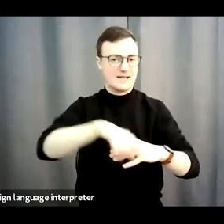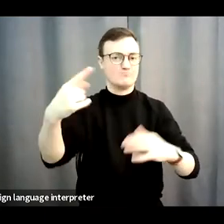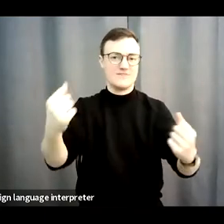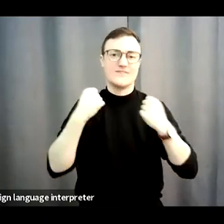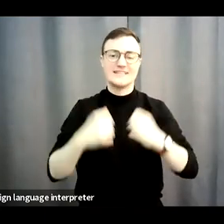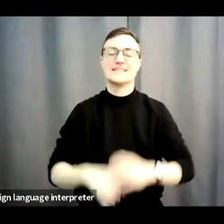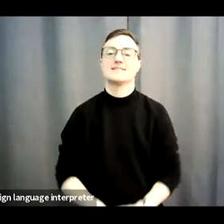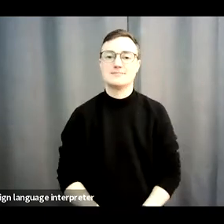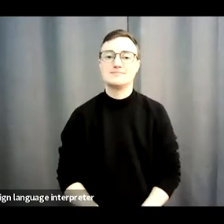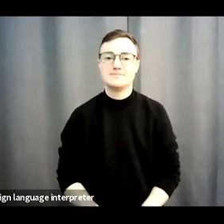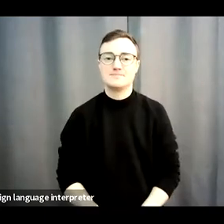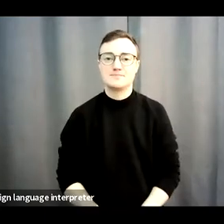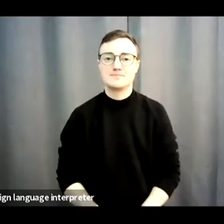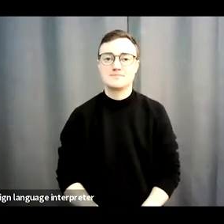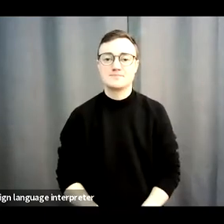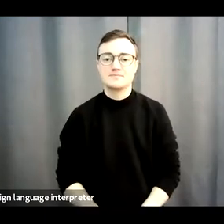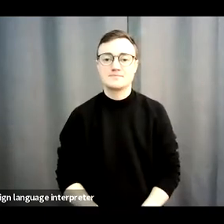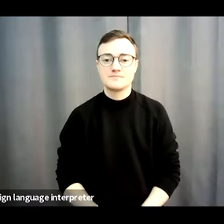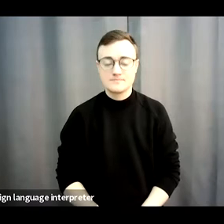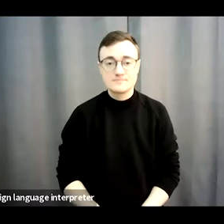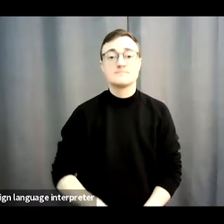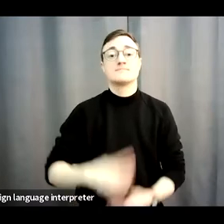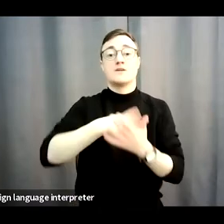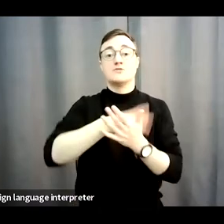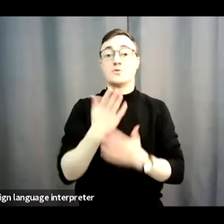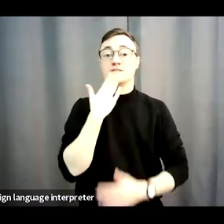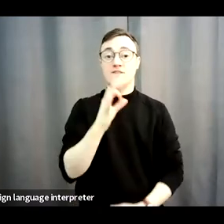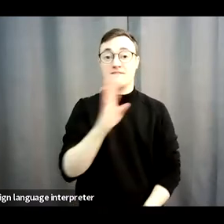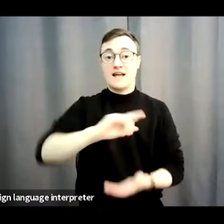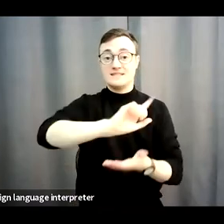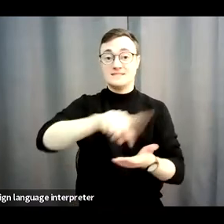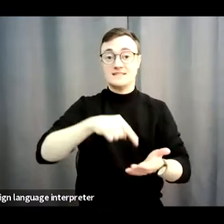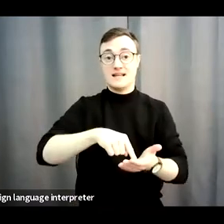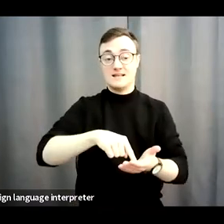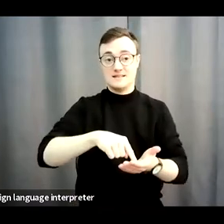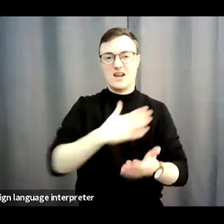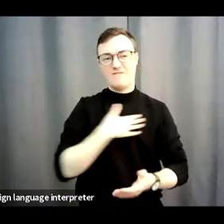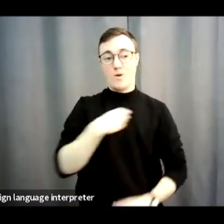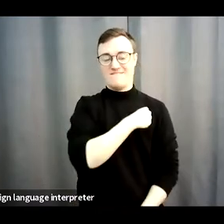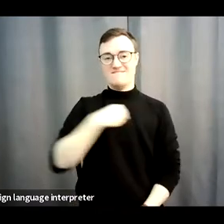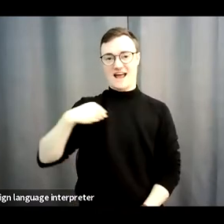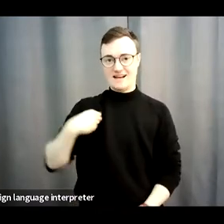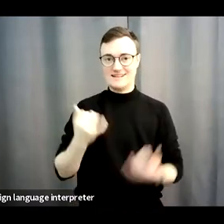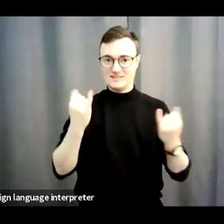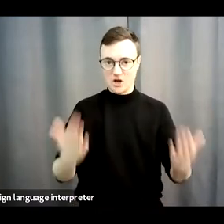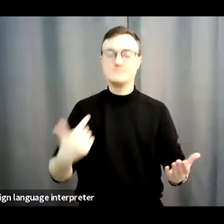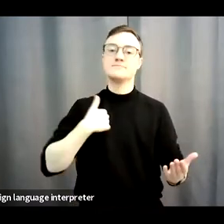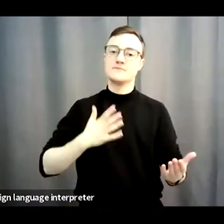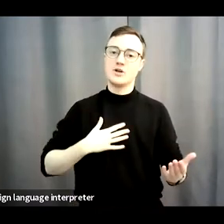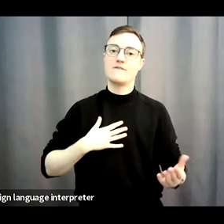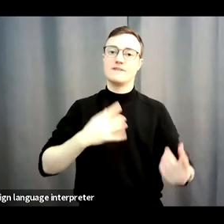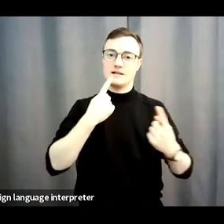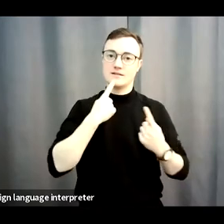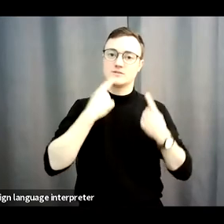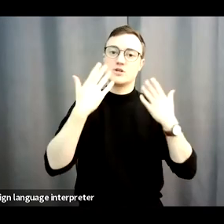On behalf of today's host, the Nordic Welfare Center, I would like to extend a deep appreciation for joining us